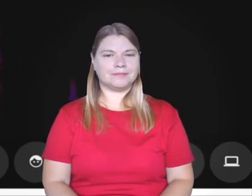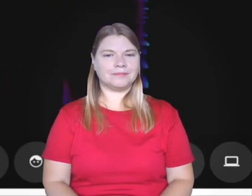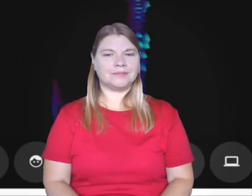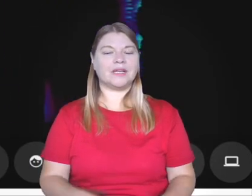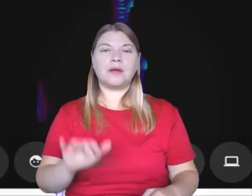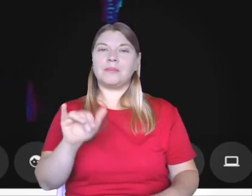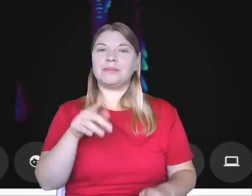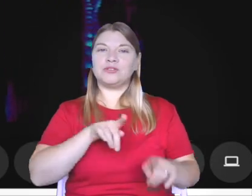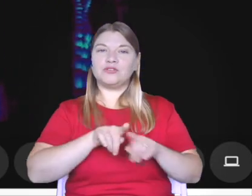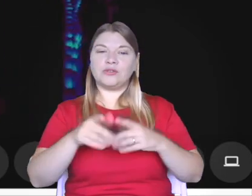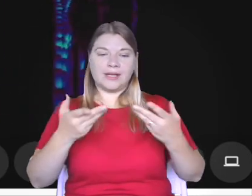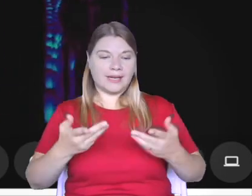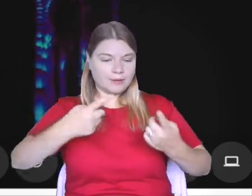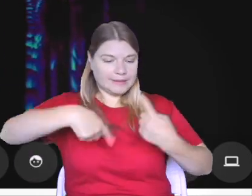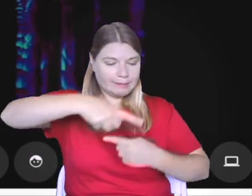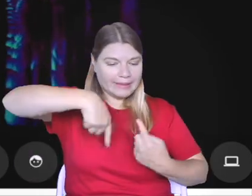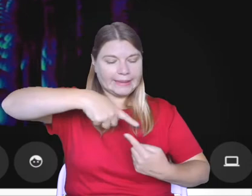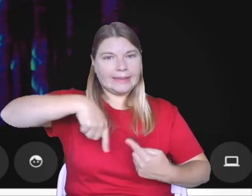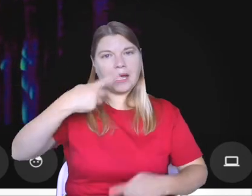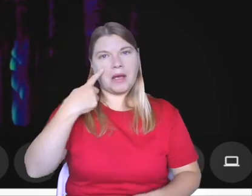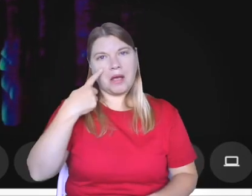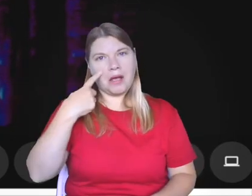And how about if we spin it?